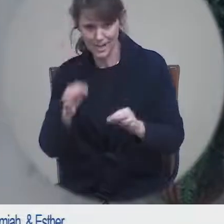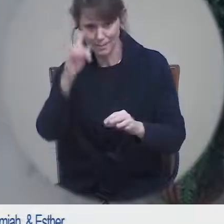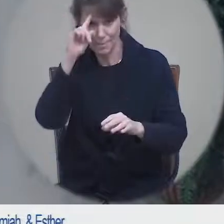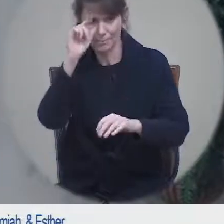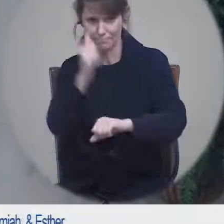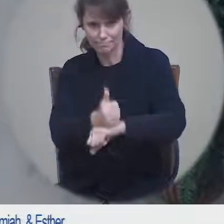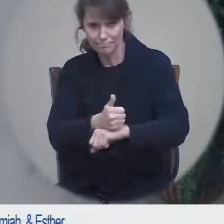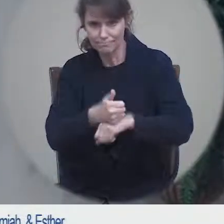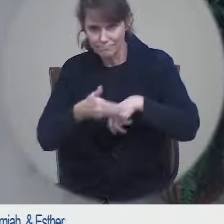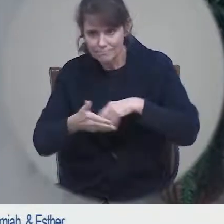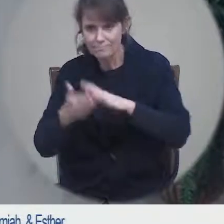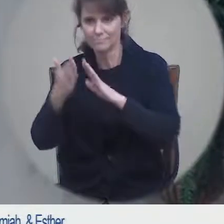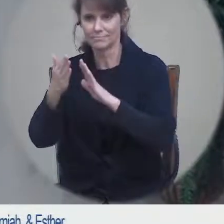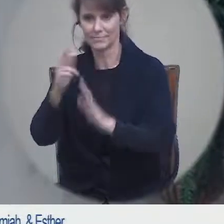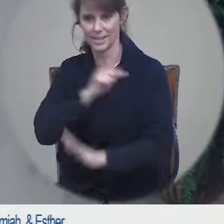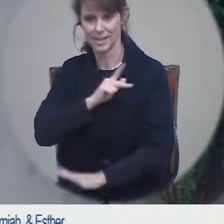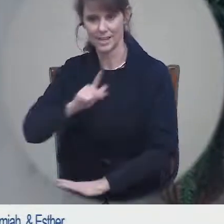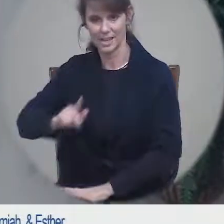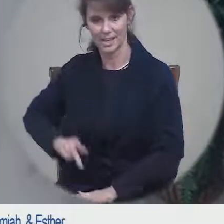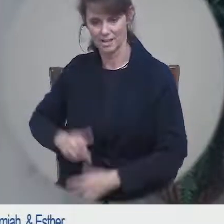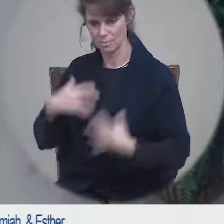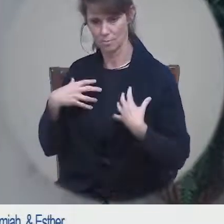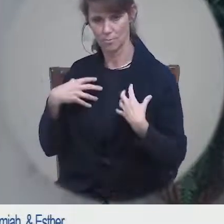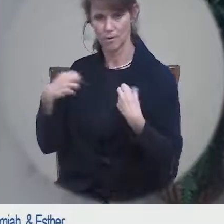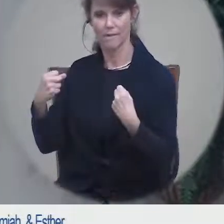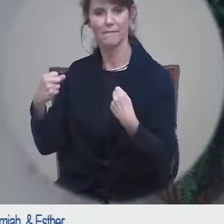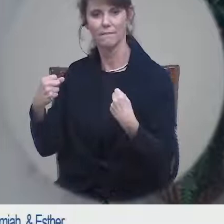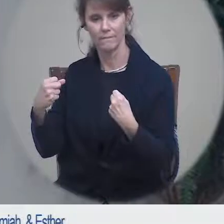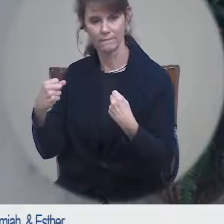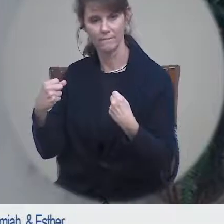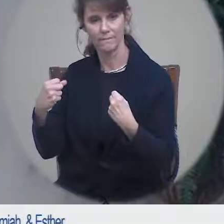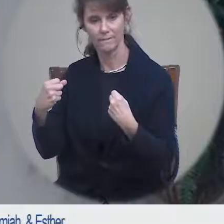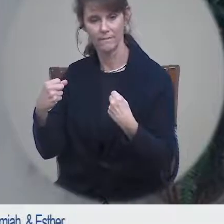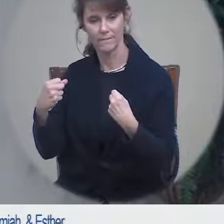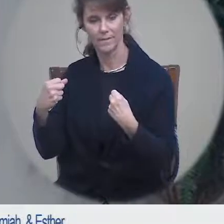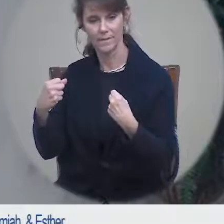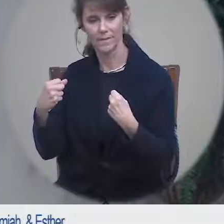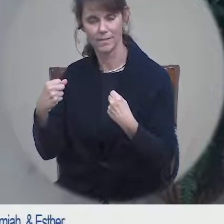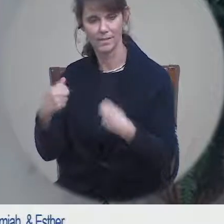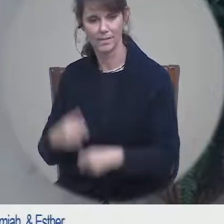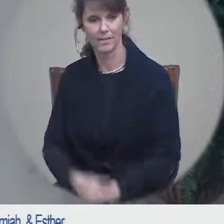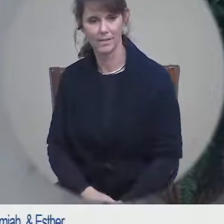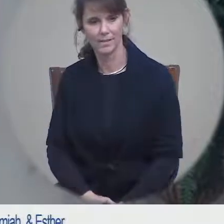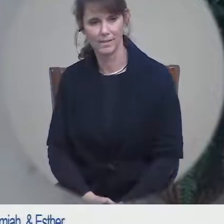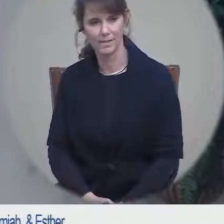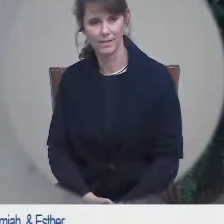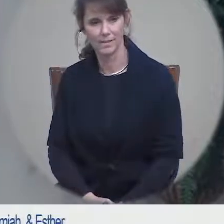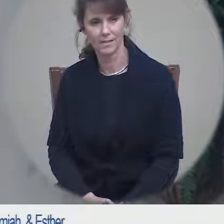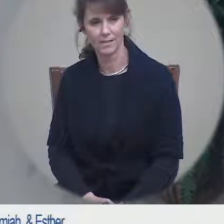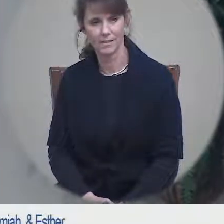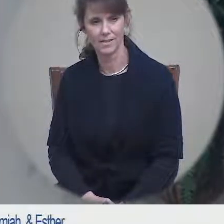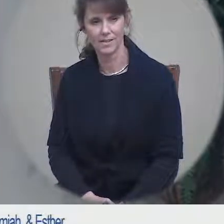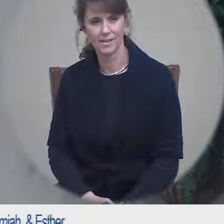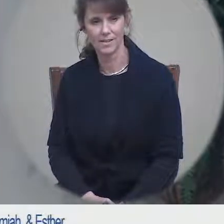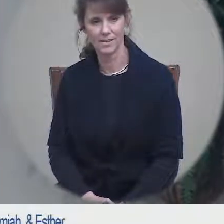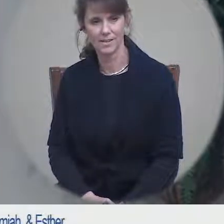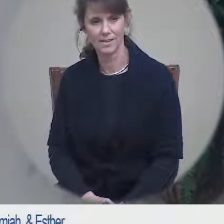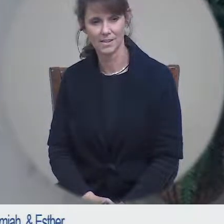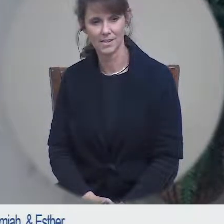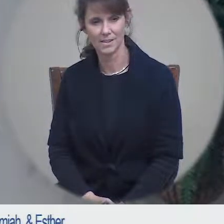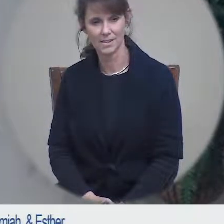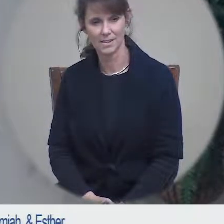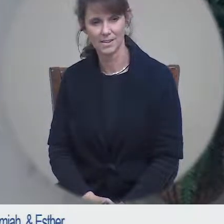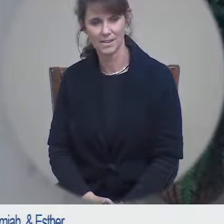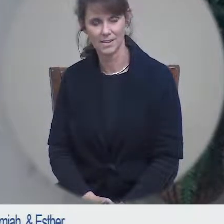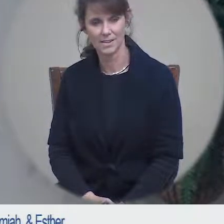that's accidental. You know, the older I get, the more I've said it before, the older I get, the more I see there are